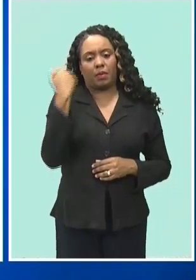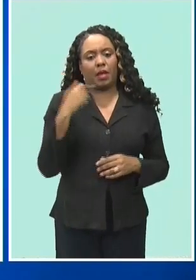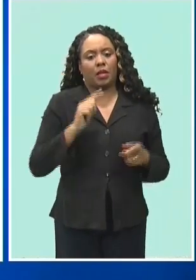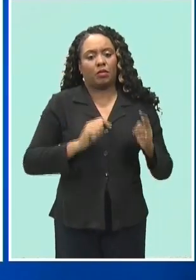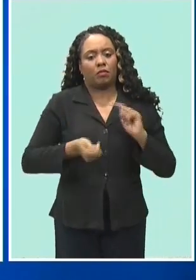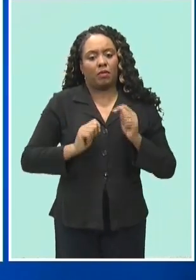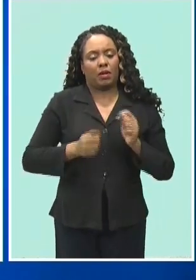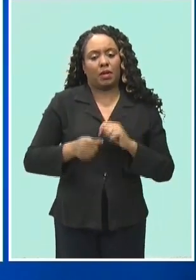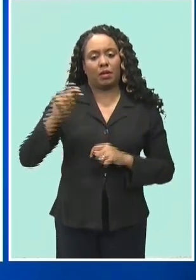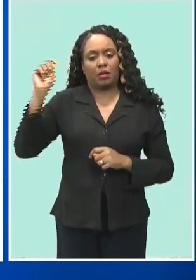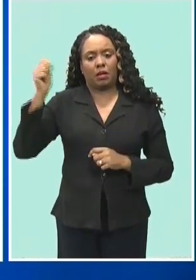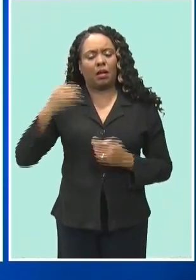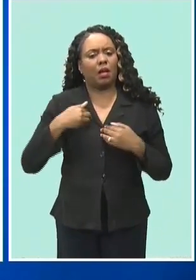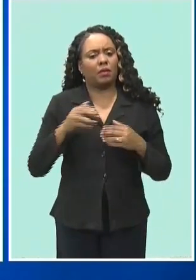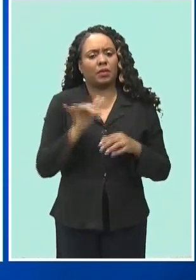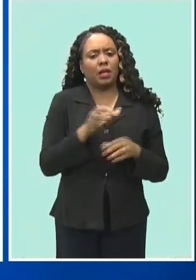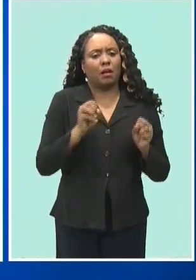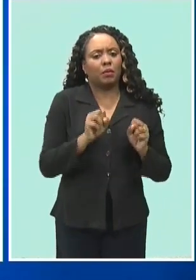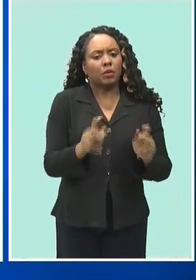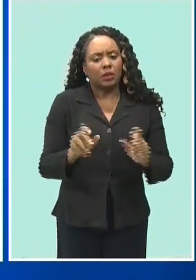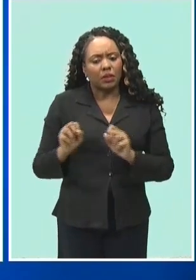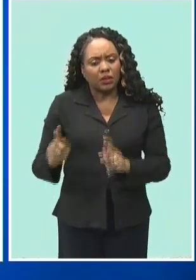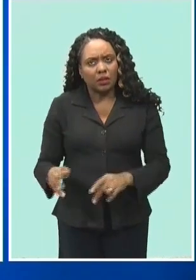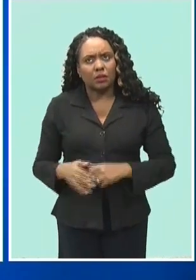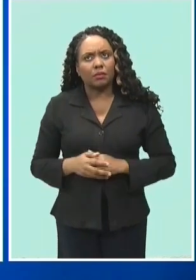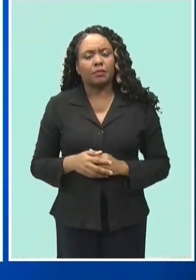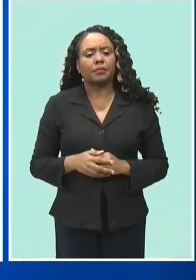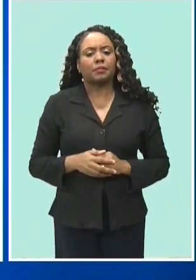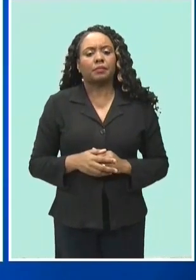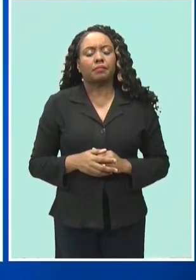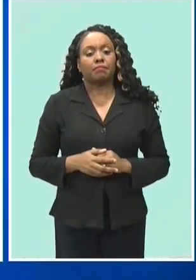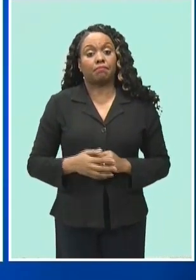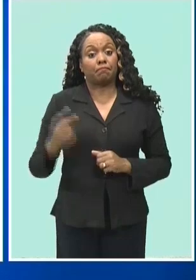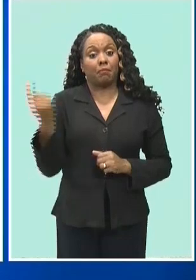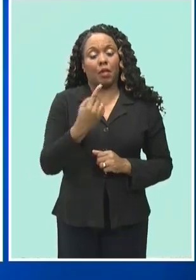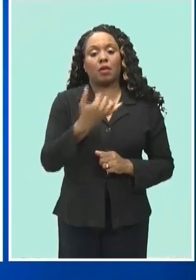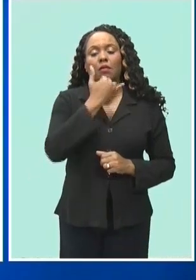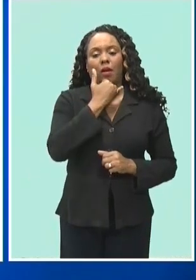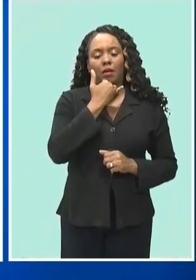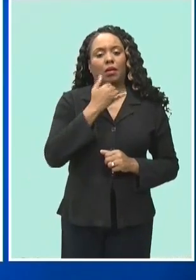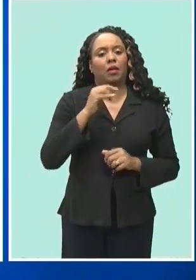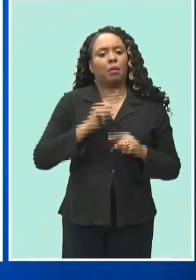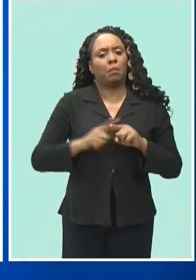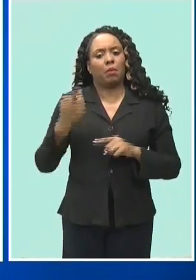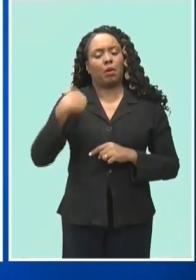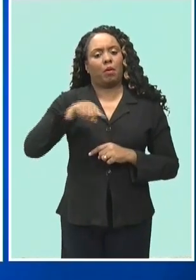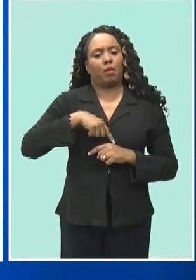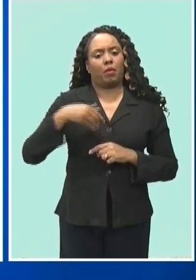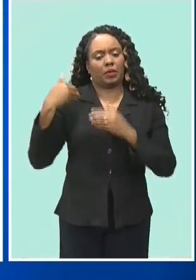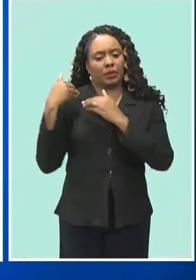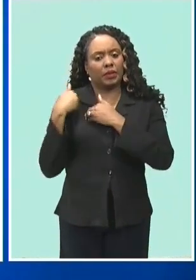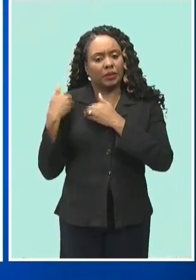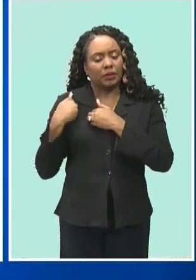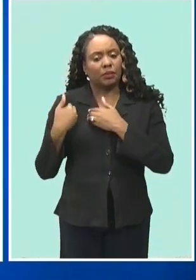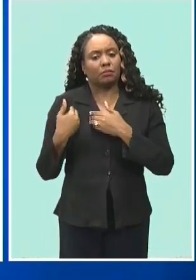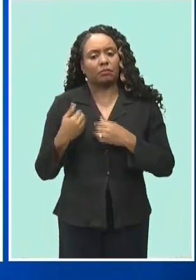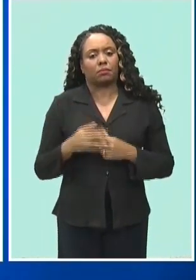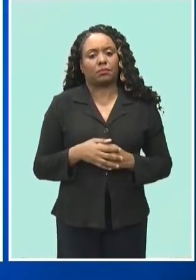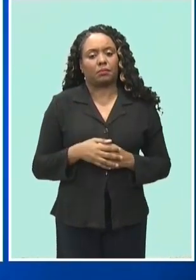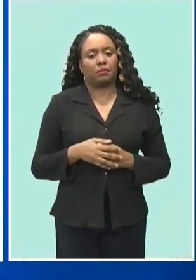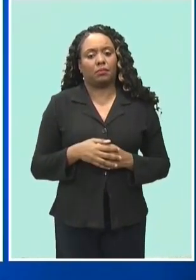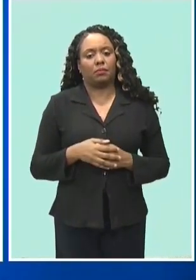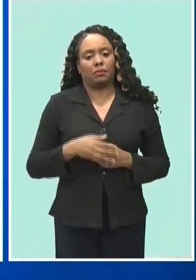same opportunities as any other citizen. Yes, something is wrong, but we are bringing that on ourselves because nobody is preventing